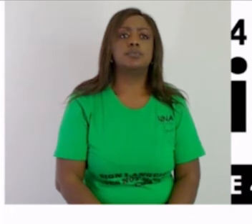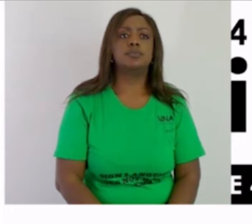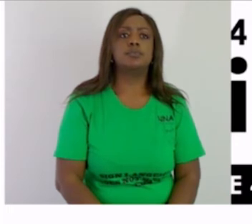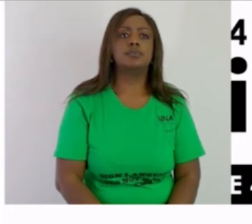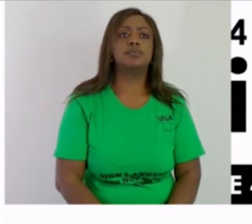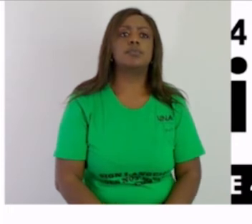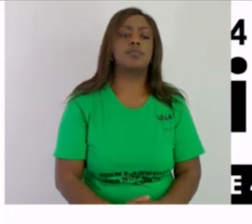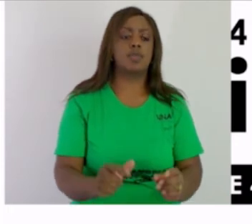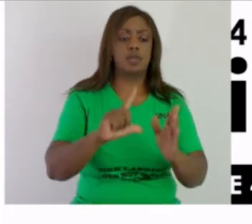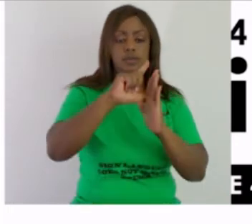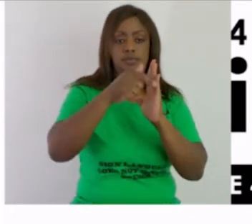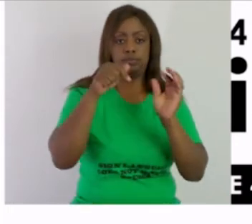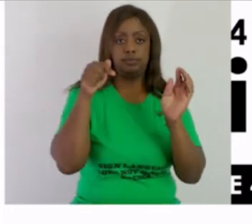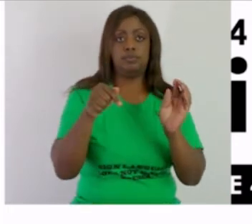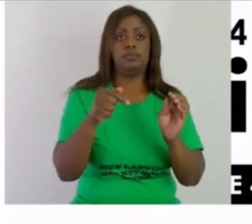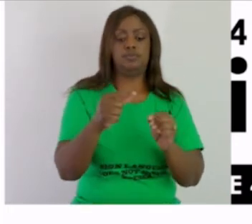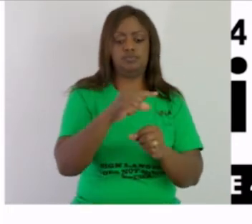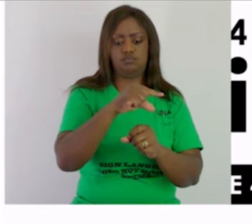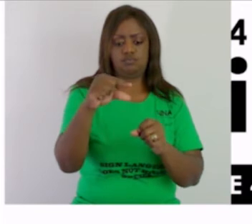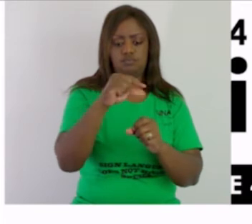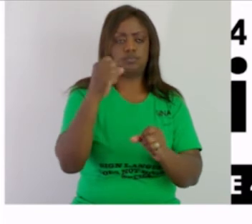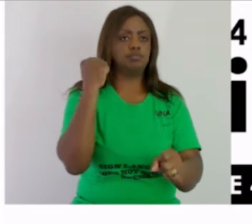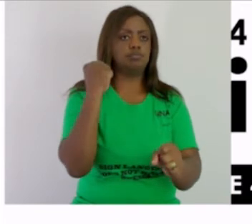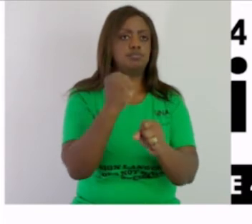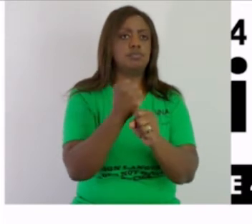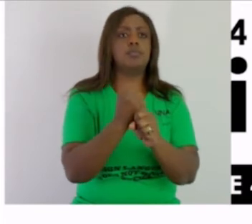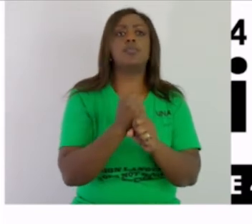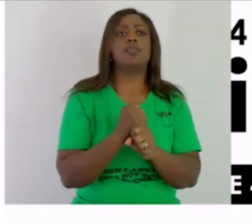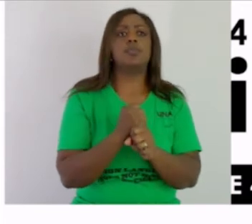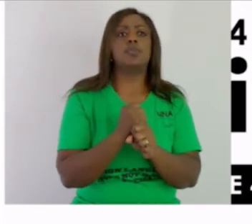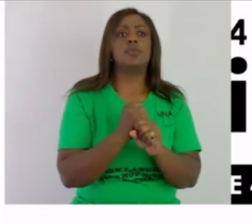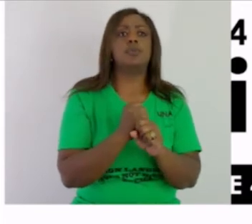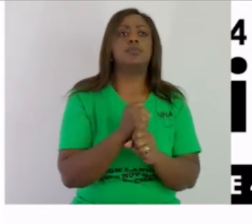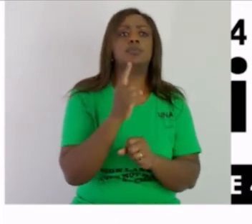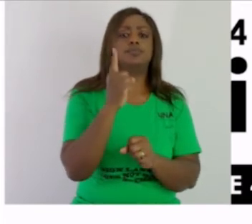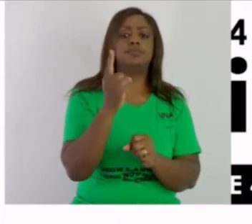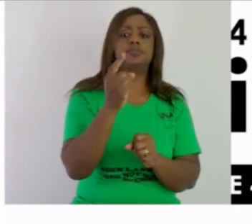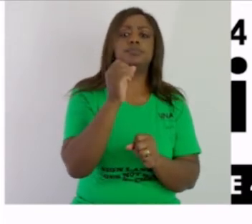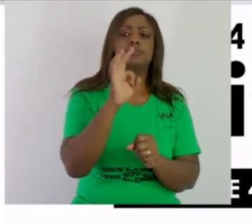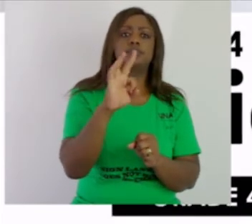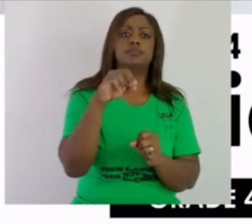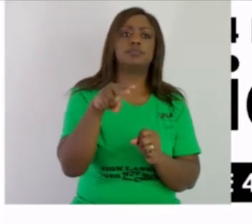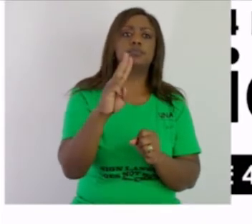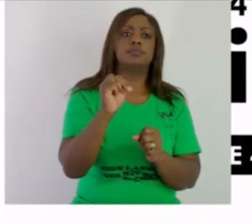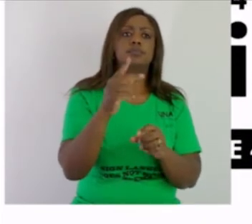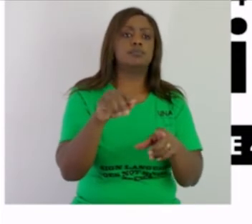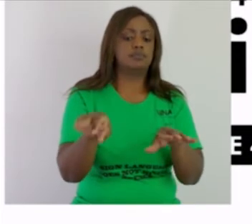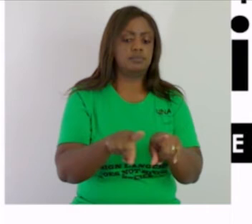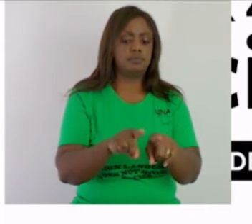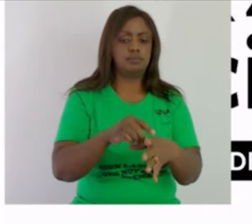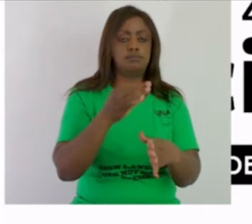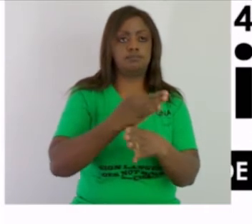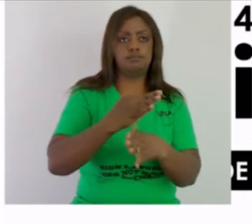During our lesson, let's first look at the following words. There is function, a